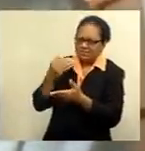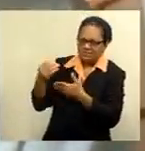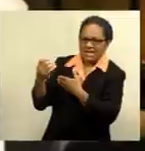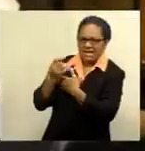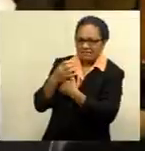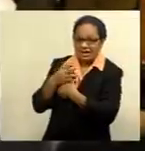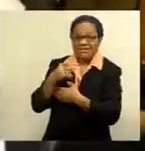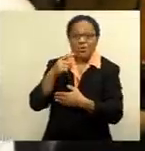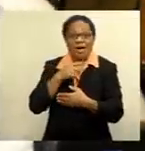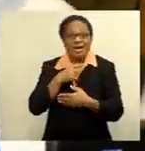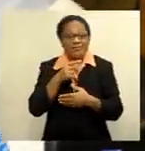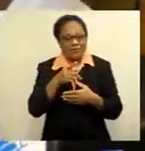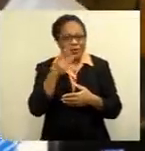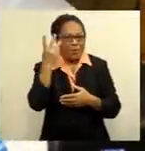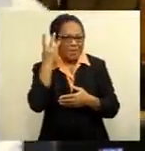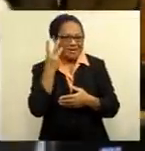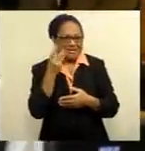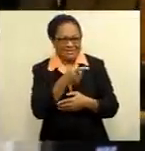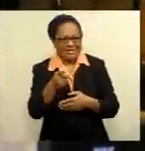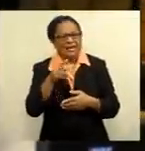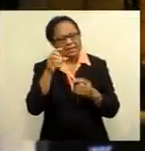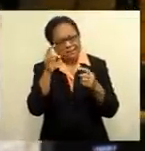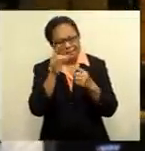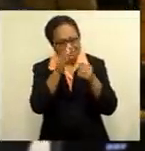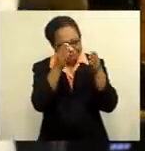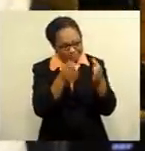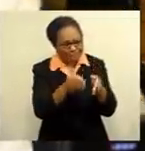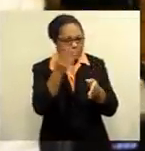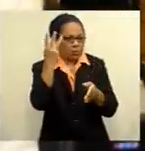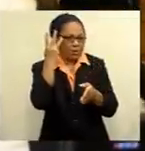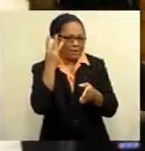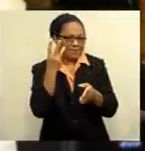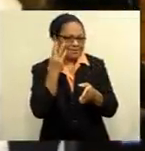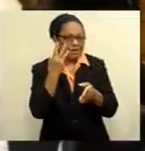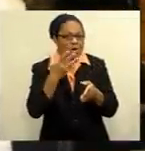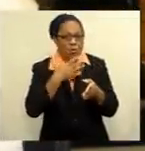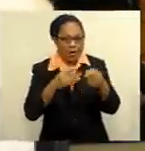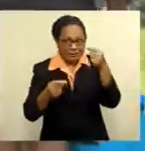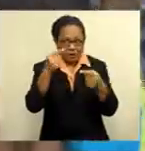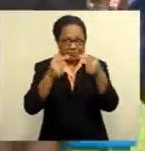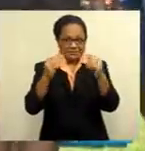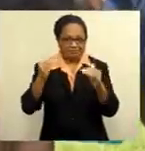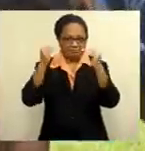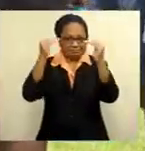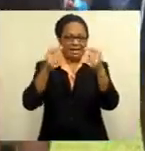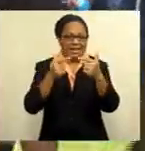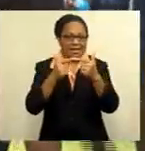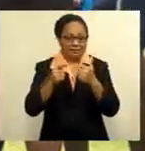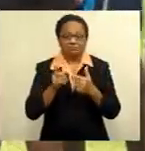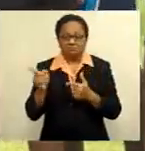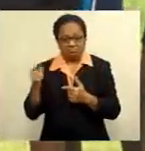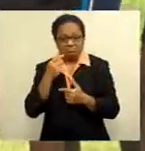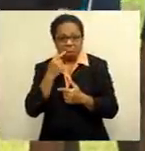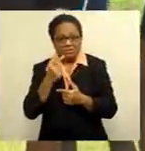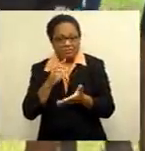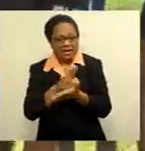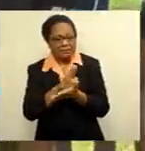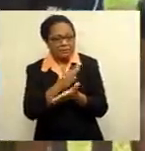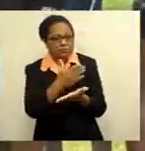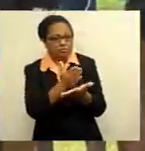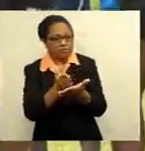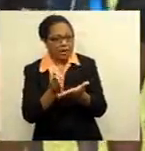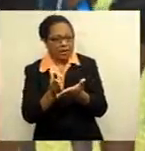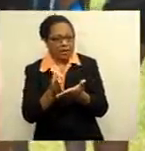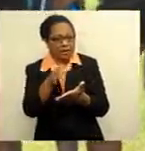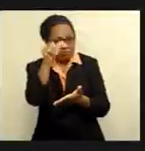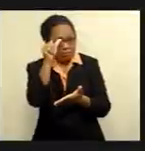with our women. We need a lot of attention towards our women to be competitive at level. Fuli says he is willing to share his secrets. Provide them